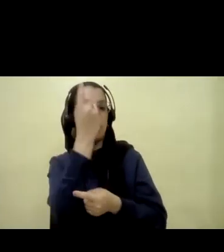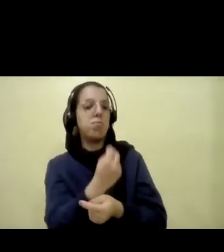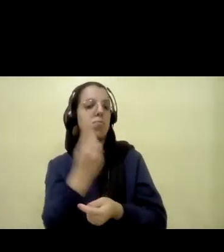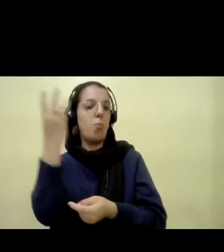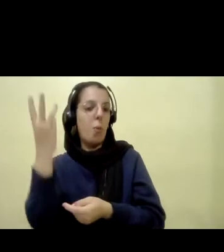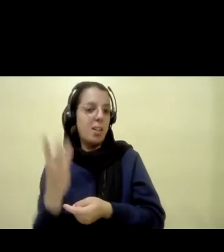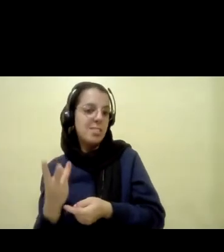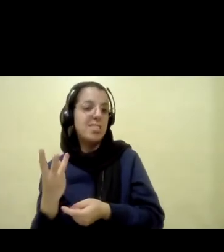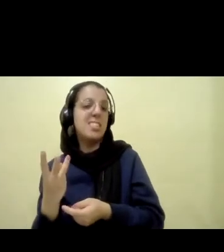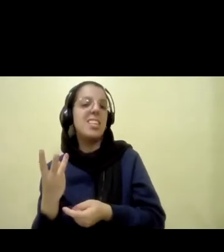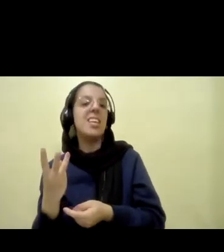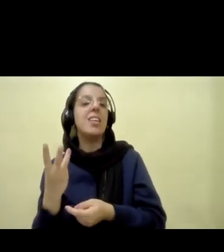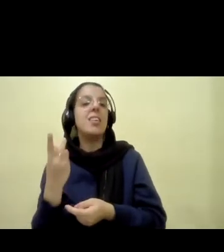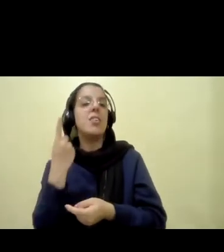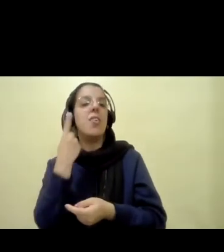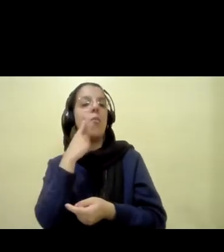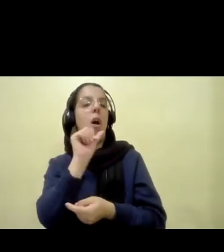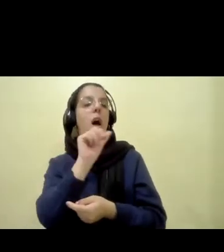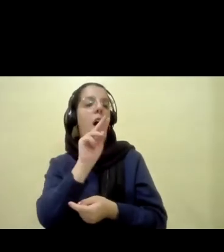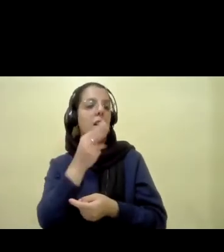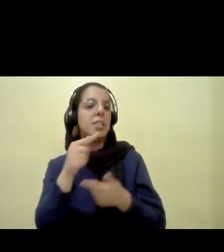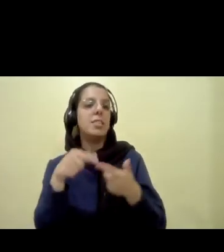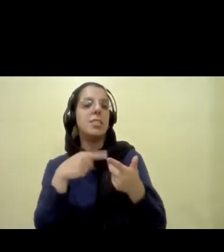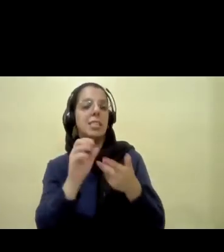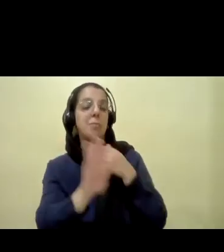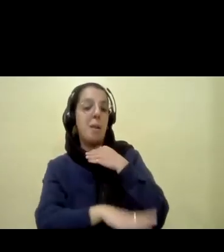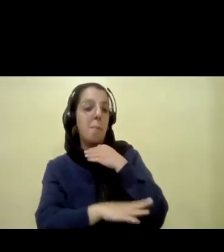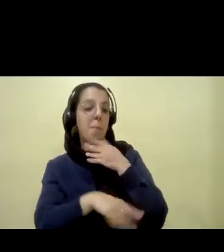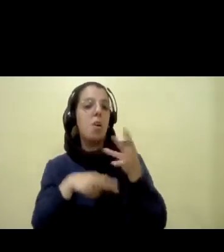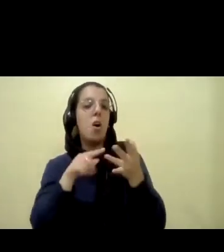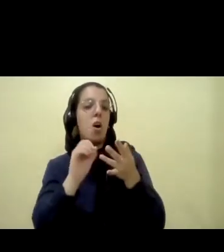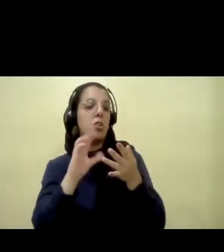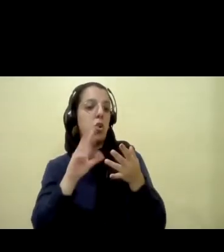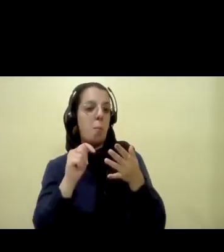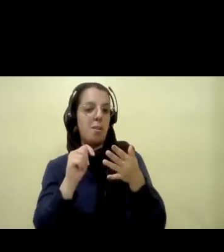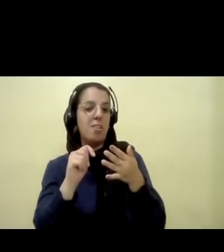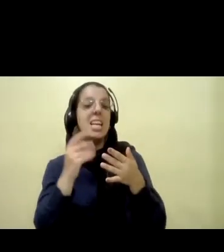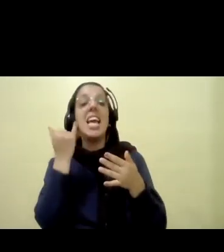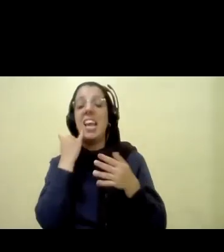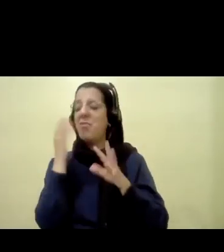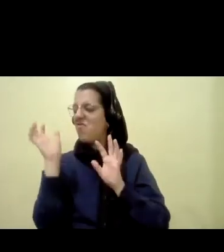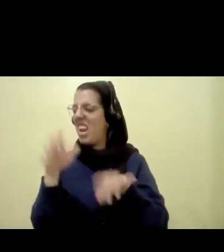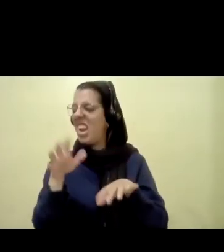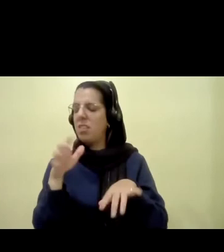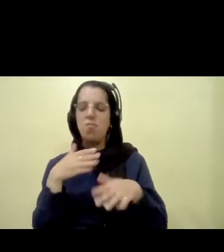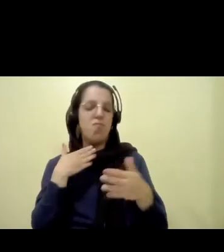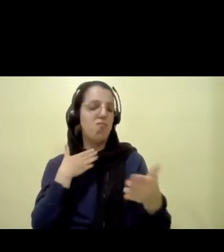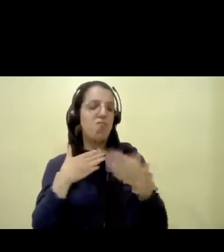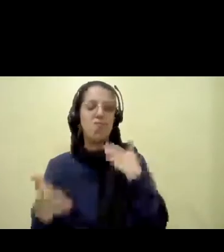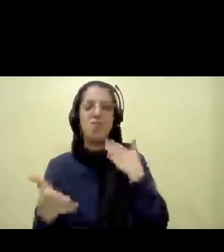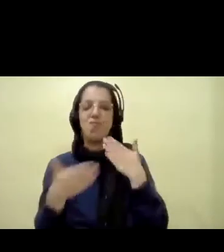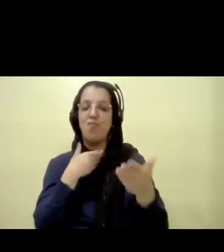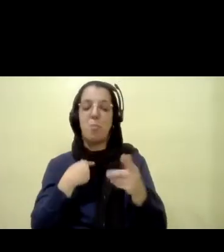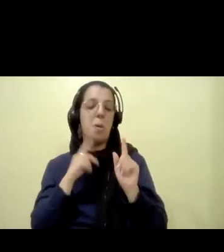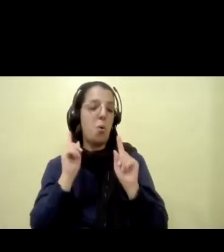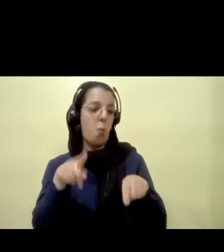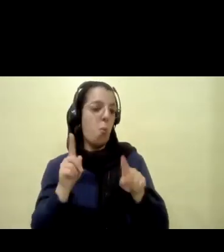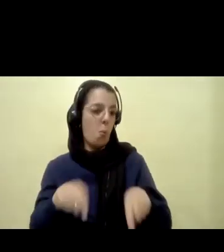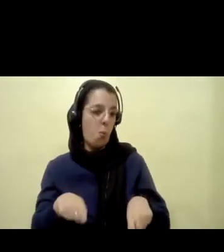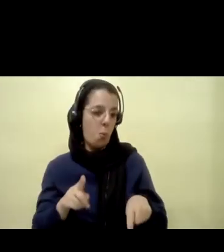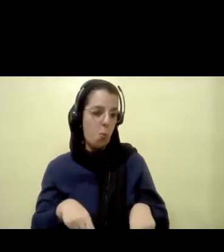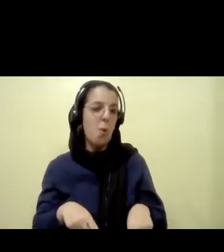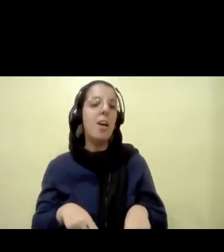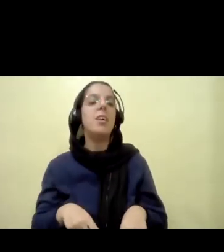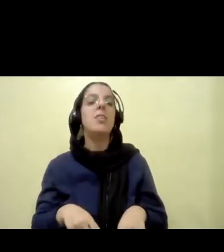for August, September, October. So if it rains, doesn't matter. You have so many dates